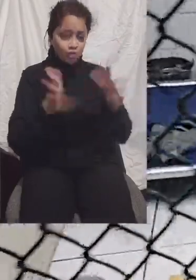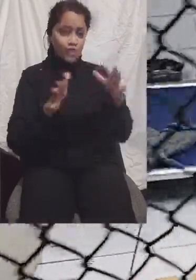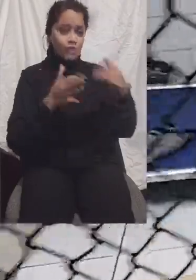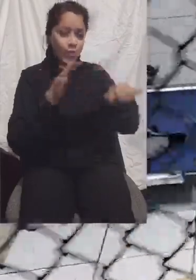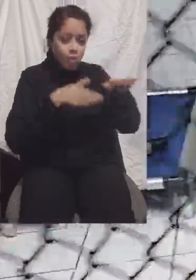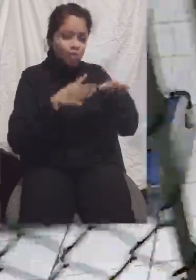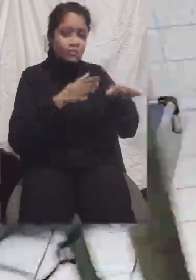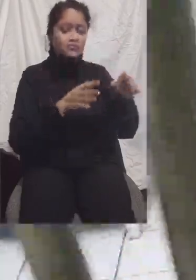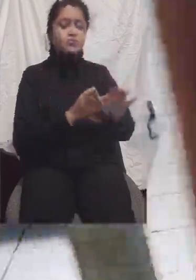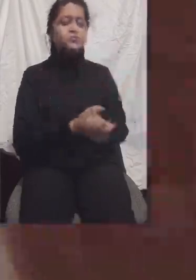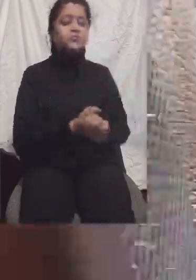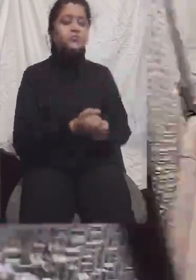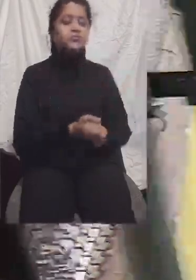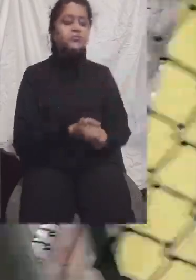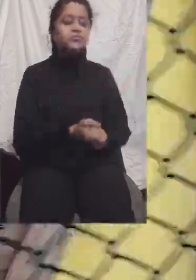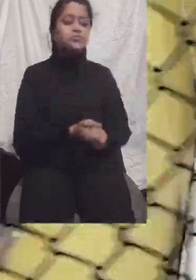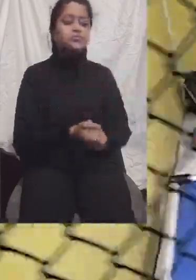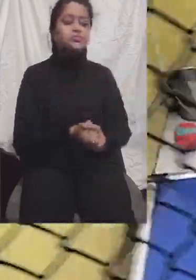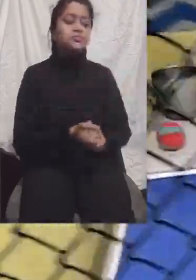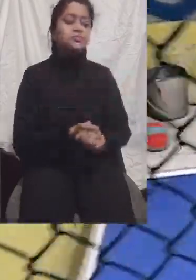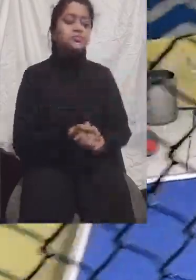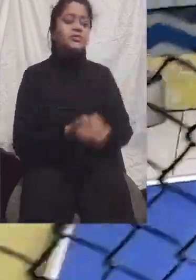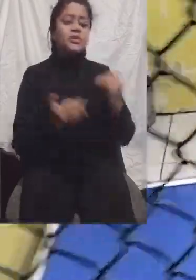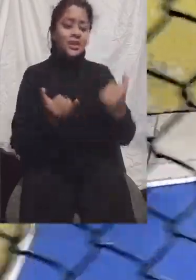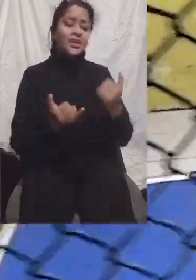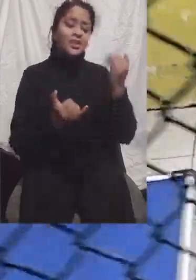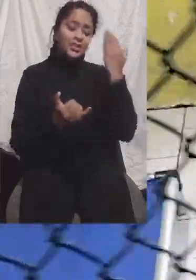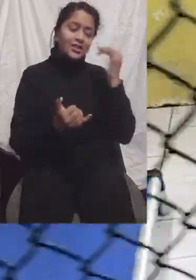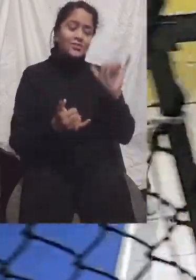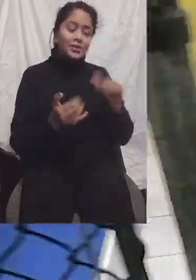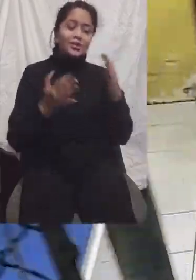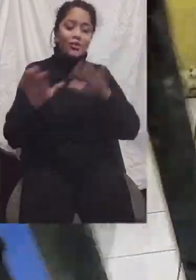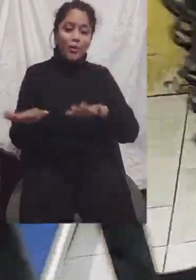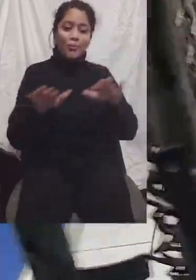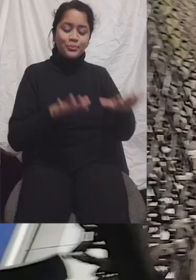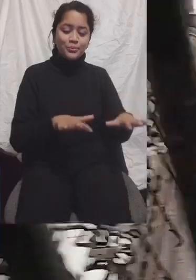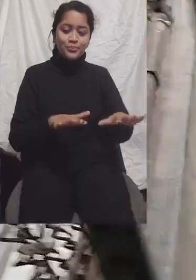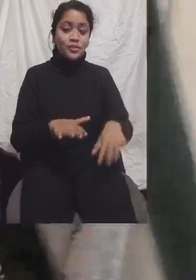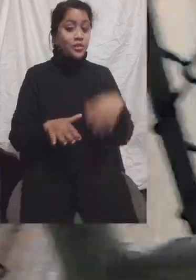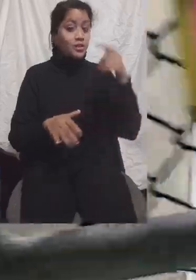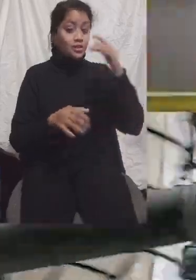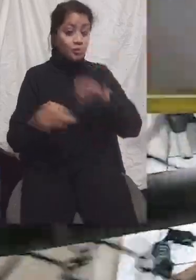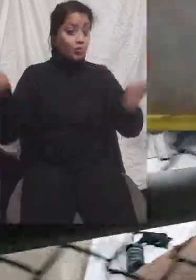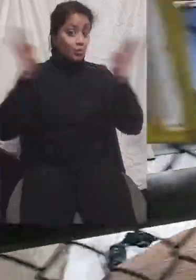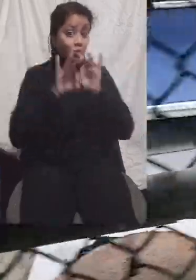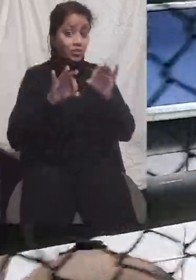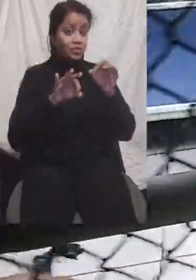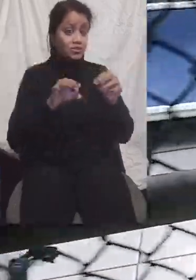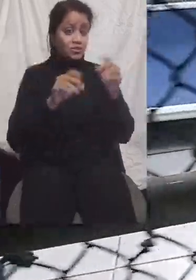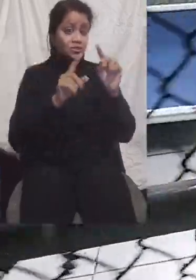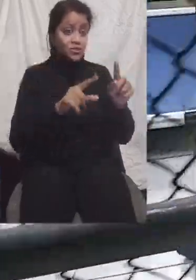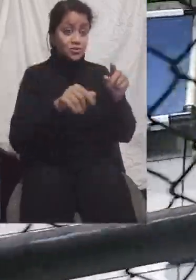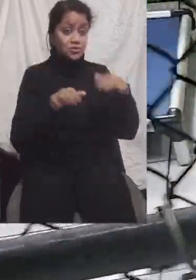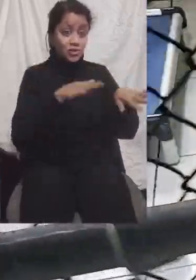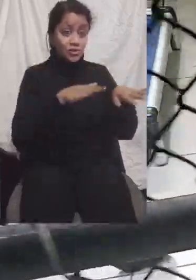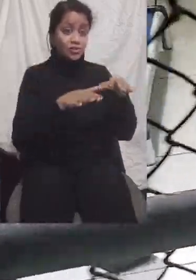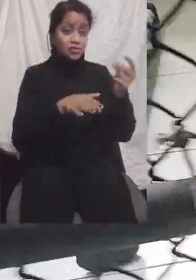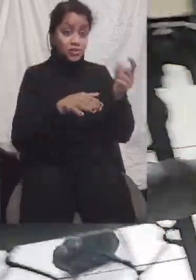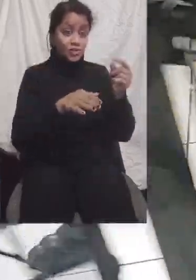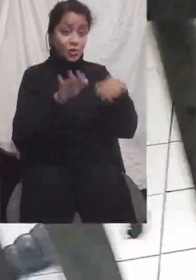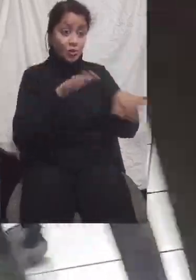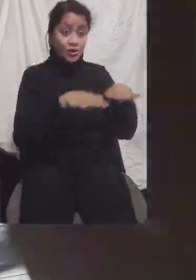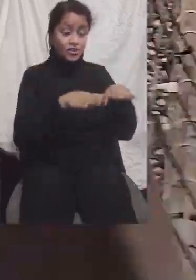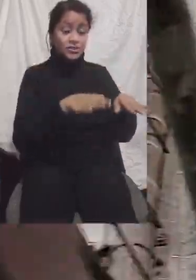They've all been walked. They've all been walked. That's why they're calmer. That's why dog walking is so important.